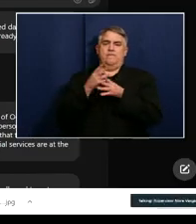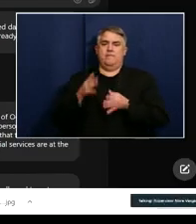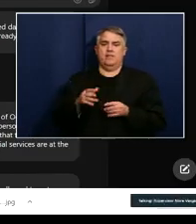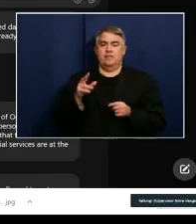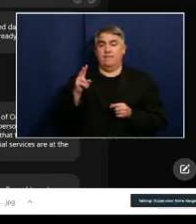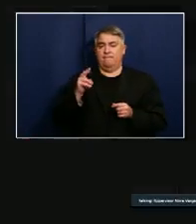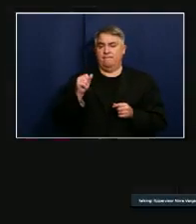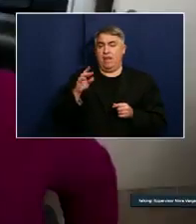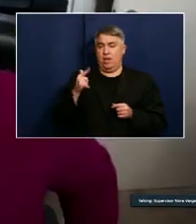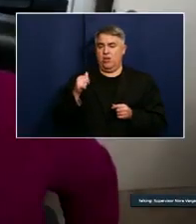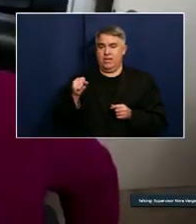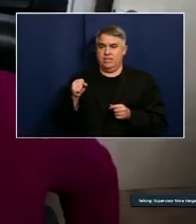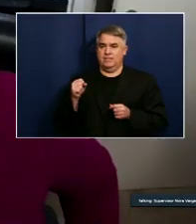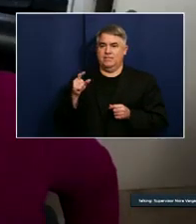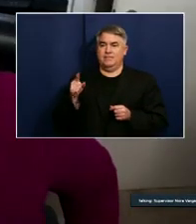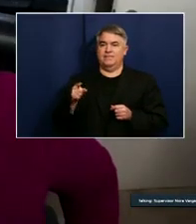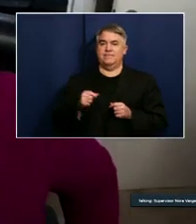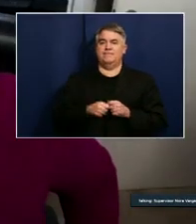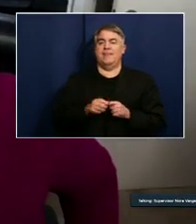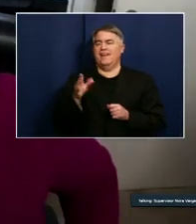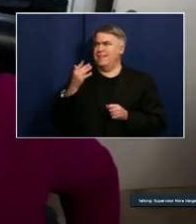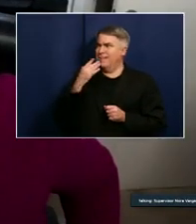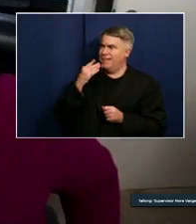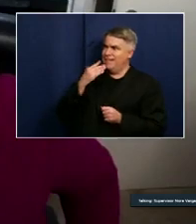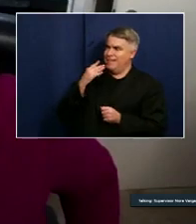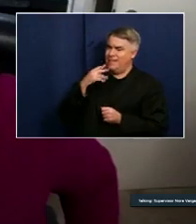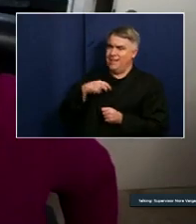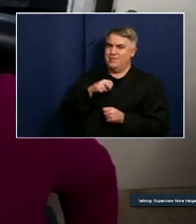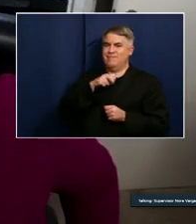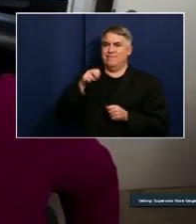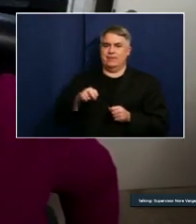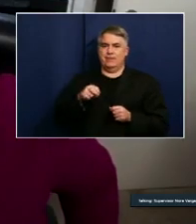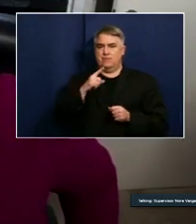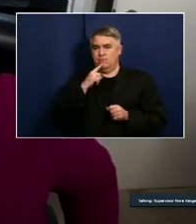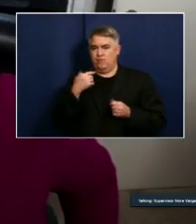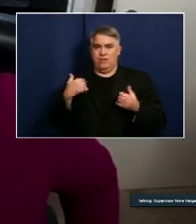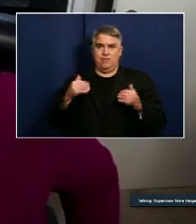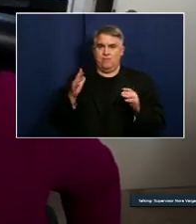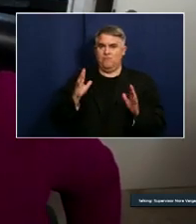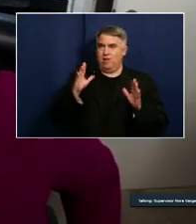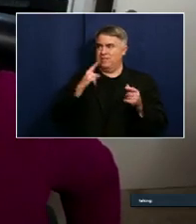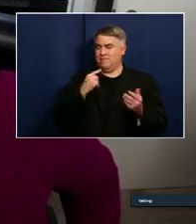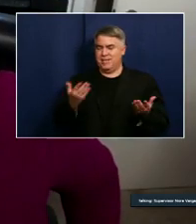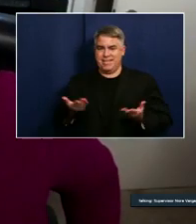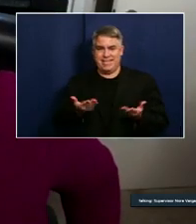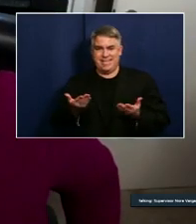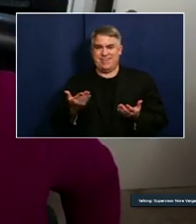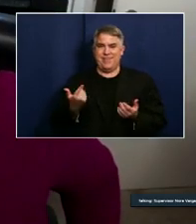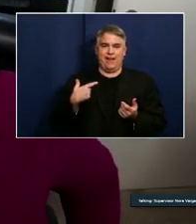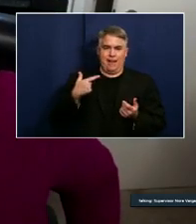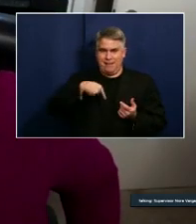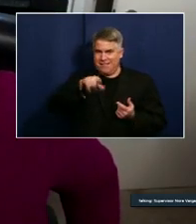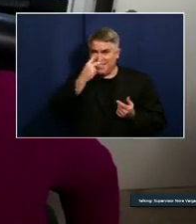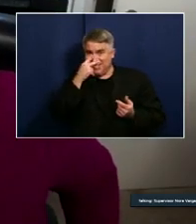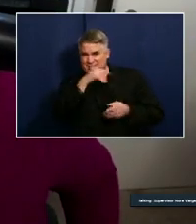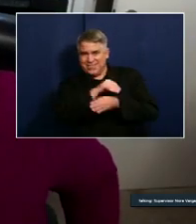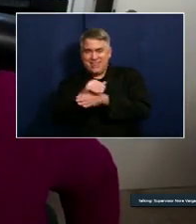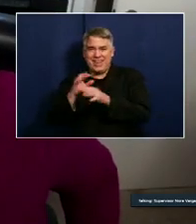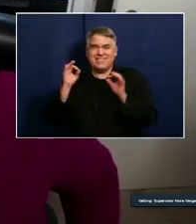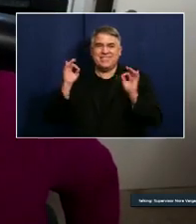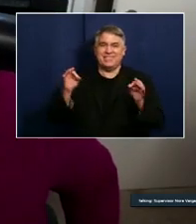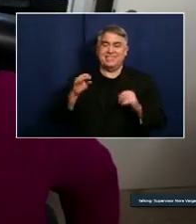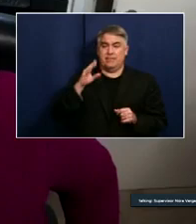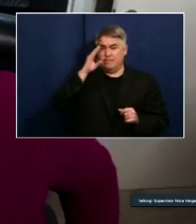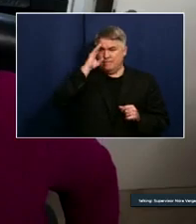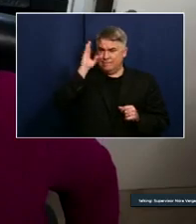Thank you, Chairman Fletcher. Chair Fletcher, it's really wonderful to be here with everyone tonight. And we know that a lot